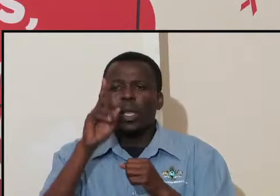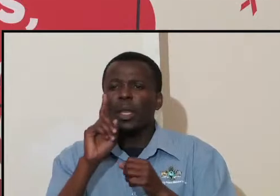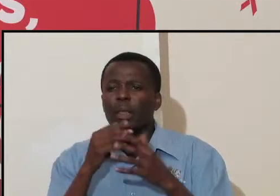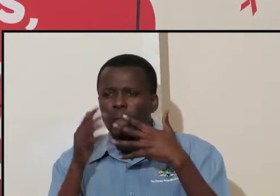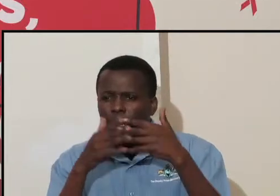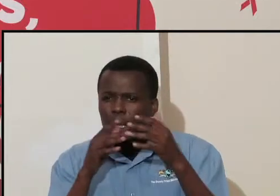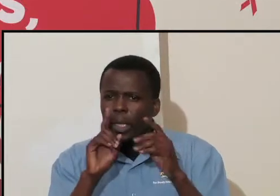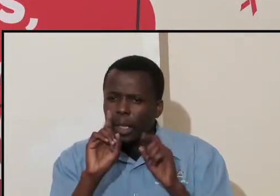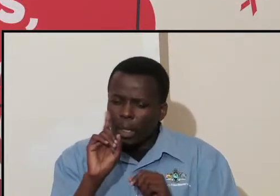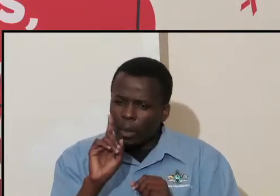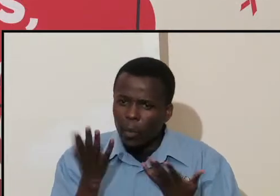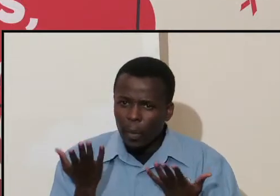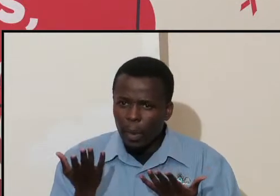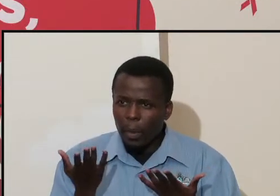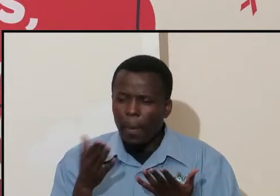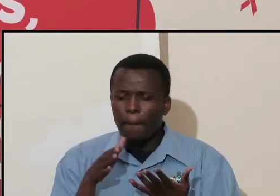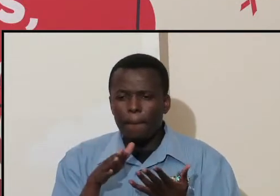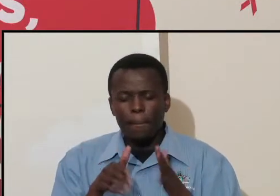is very important,